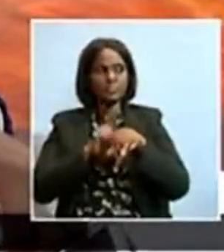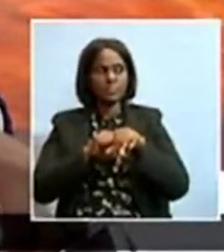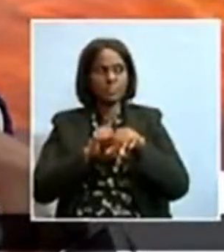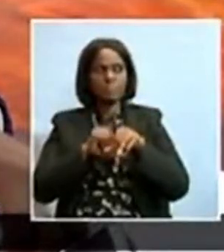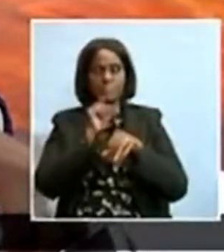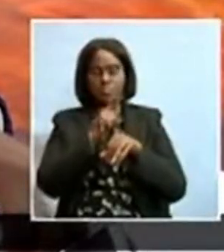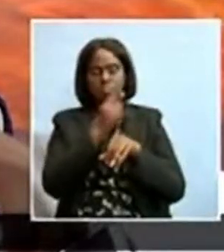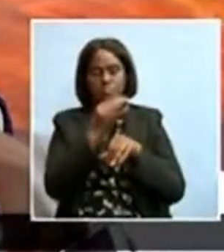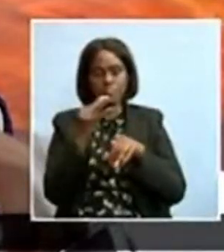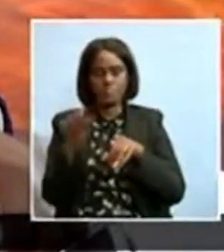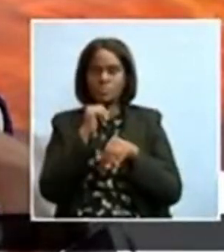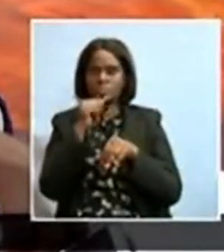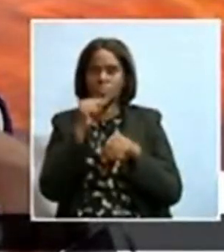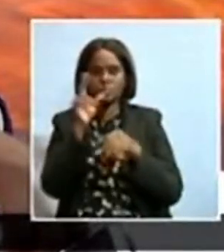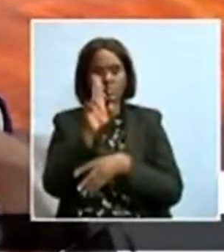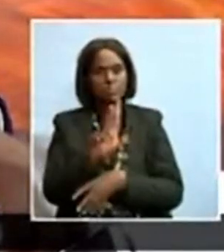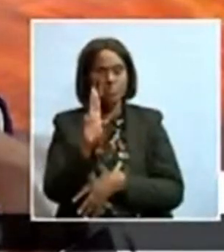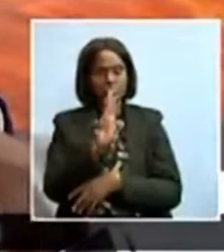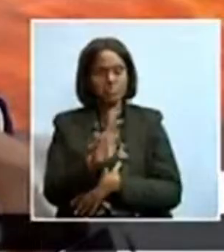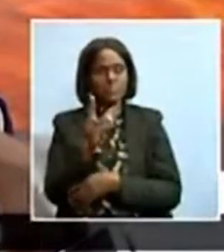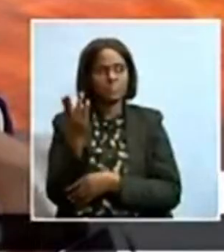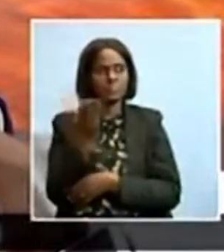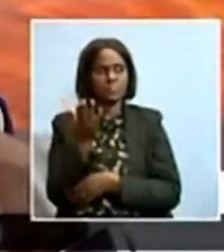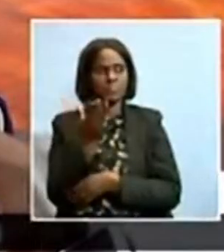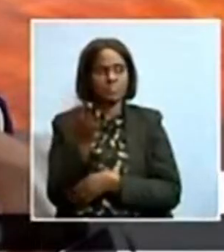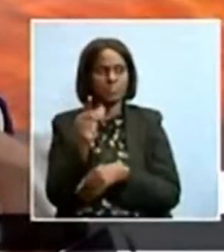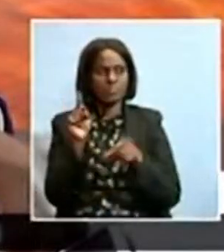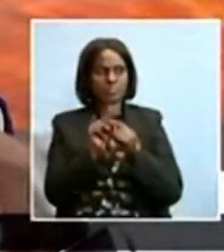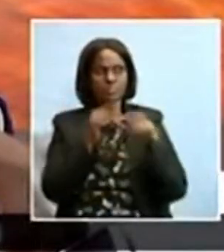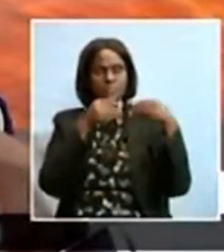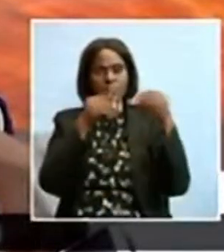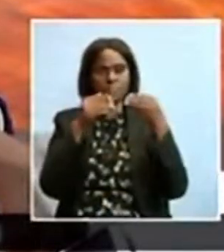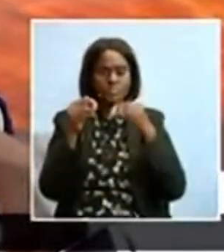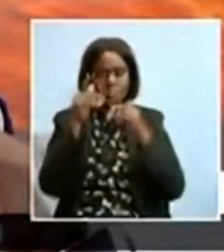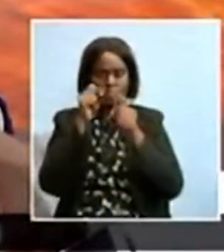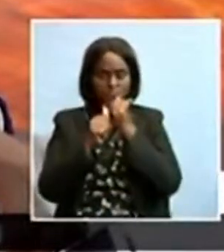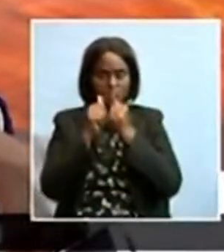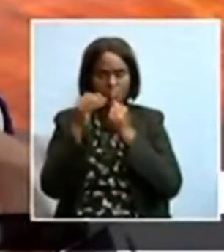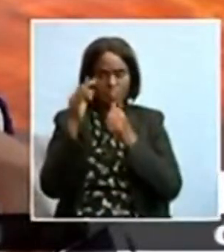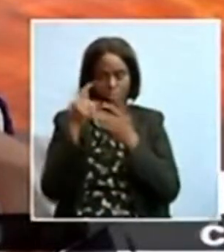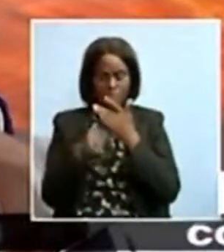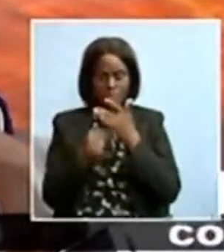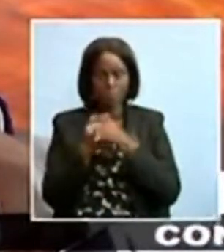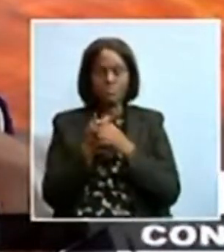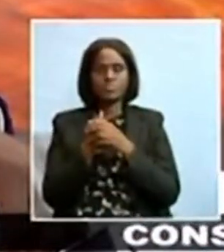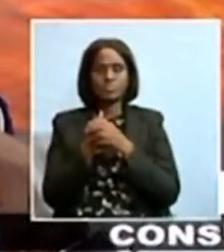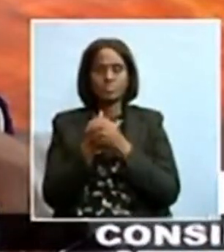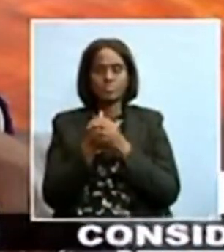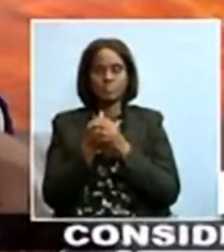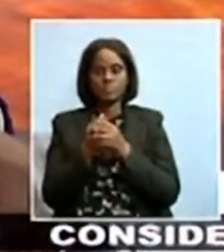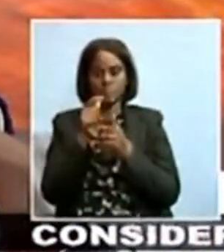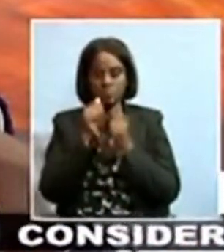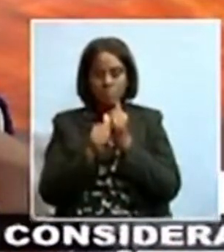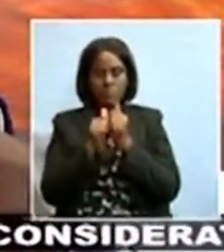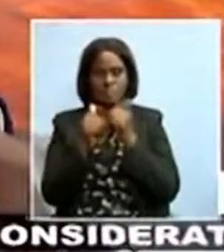the facility is not in use, the market, because of the